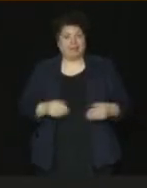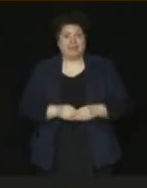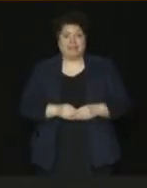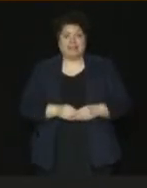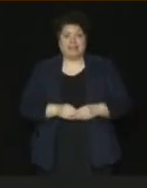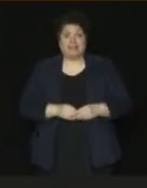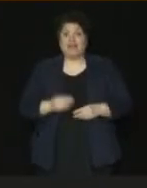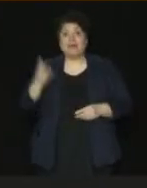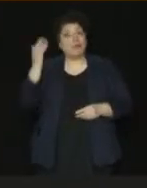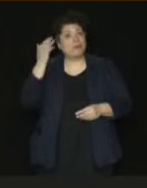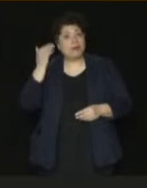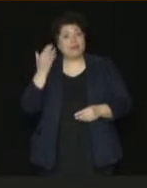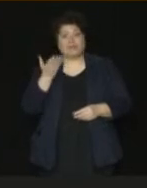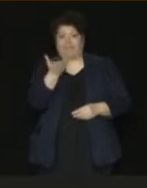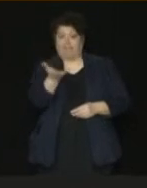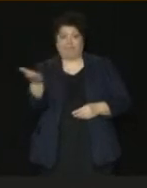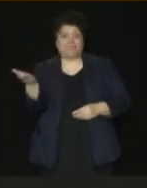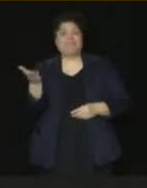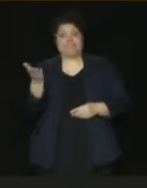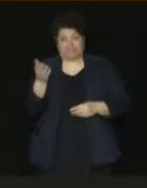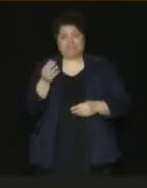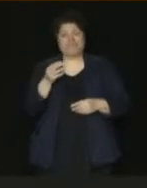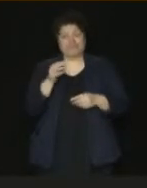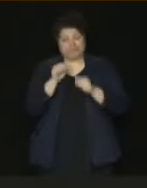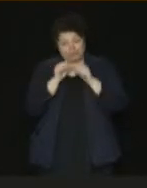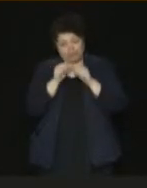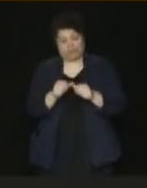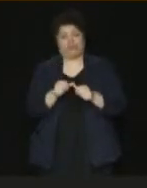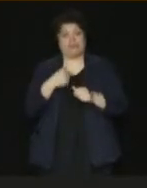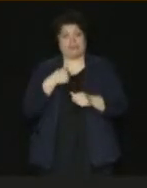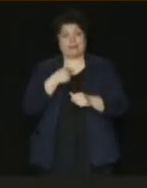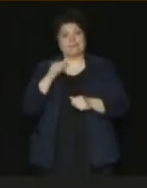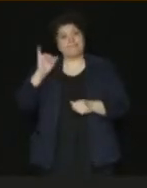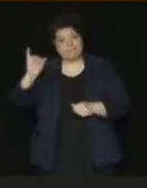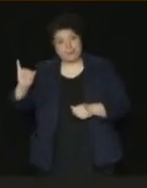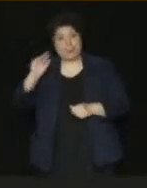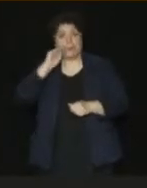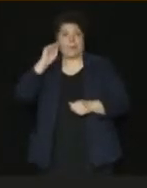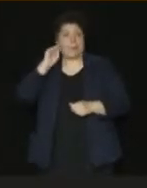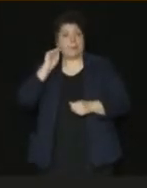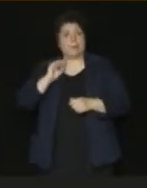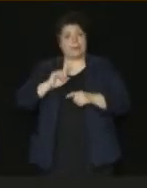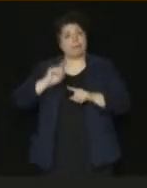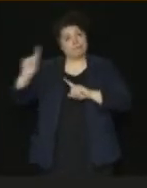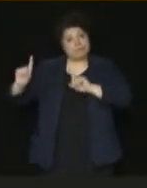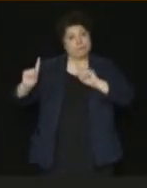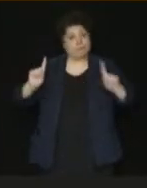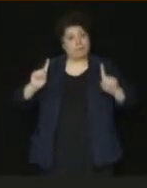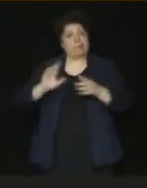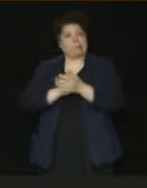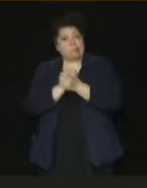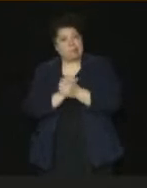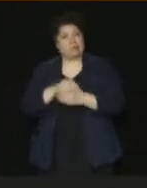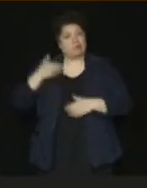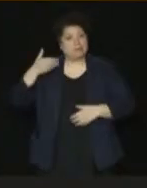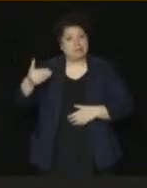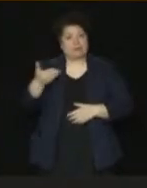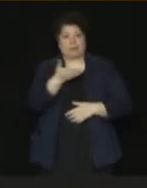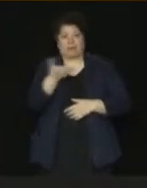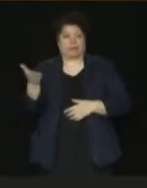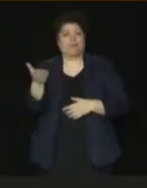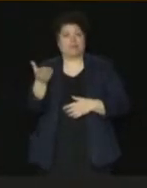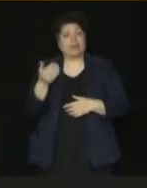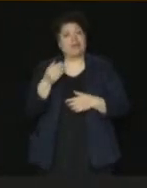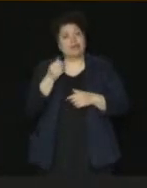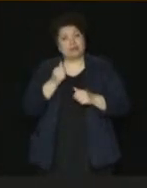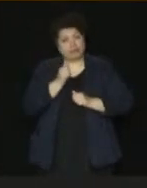is because of the choices people have made to keep each other safe. It's because across the country, people are stepping up to do